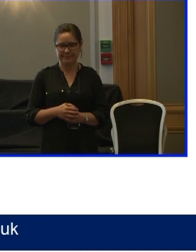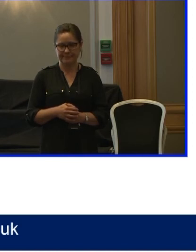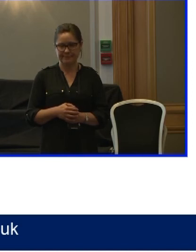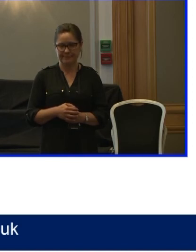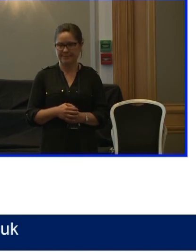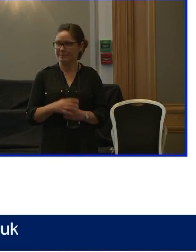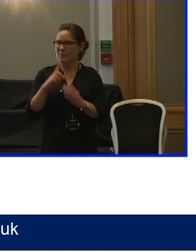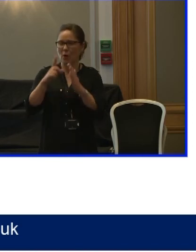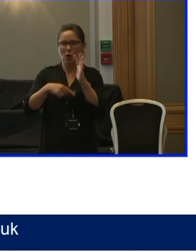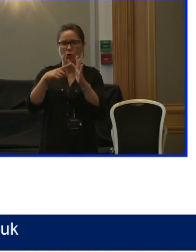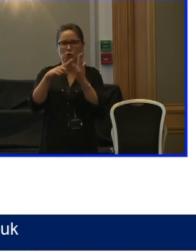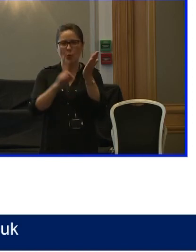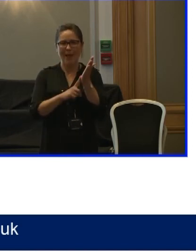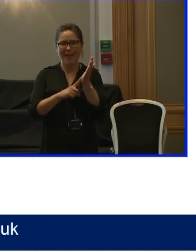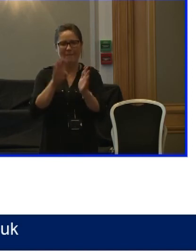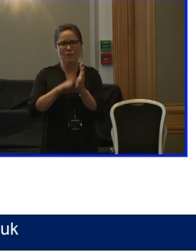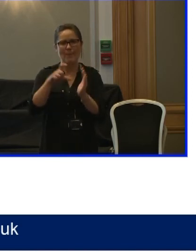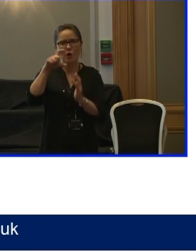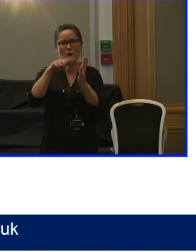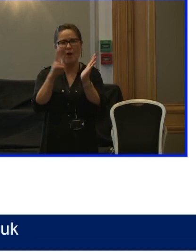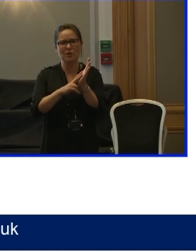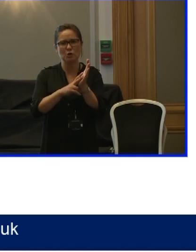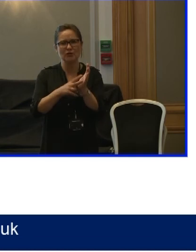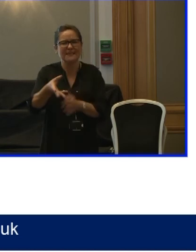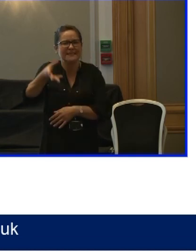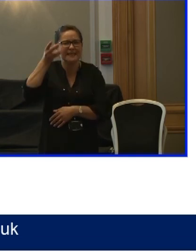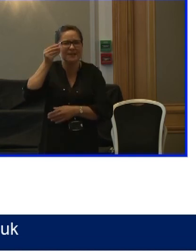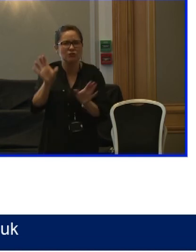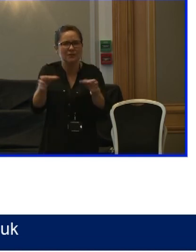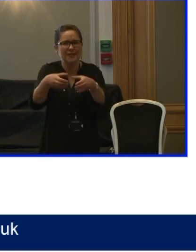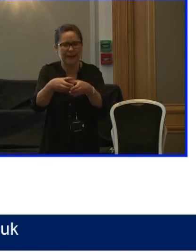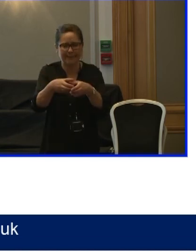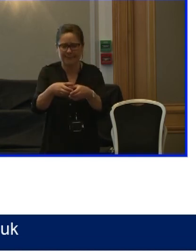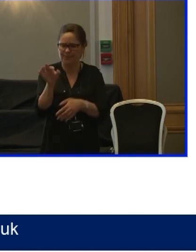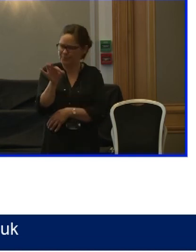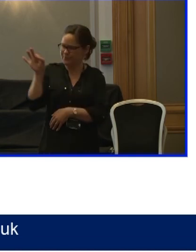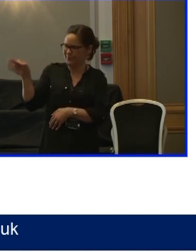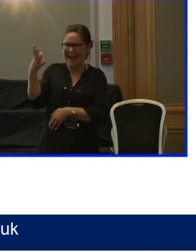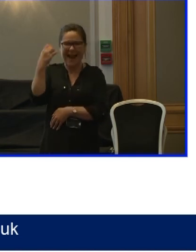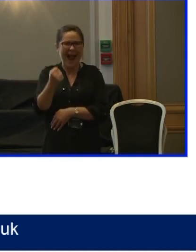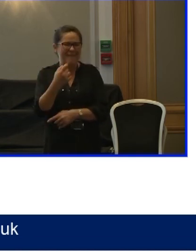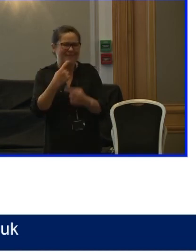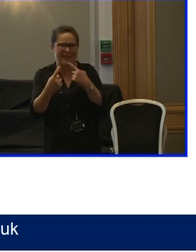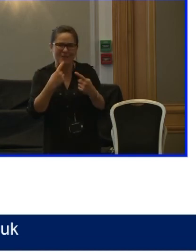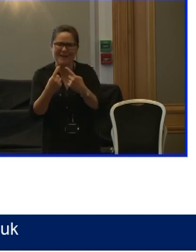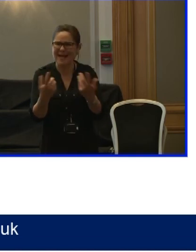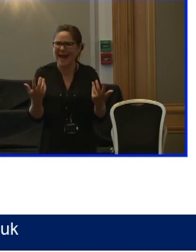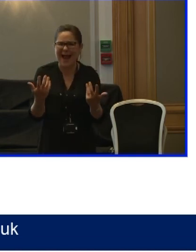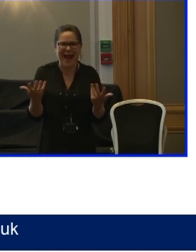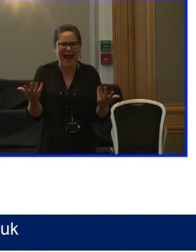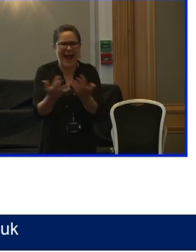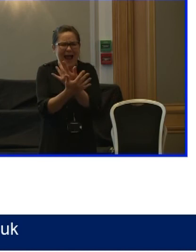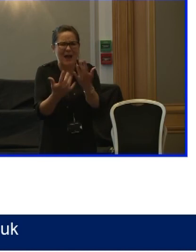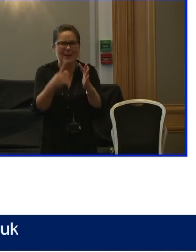Hi. Joanne from the Coventry Sensory team. Hello. Do you have any data about how many ECLOs there are around the country and